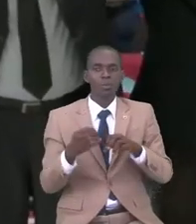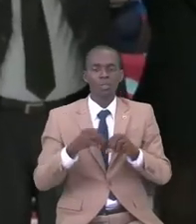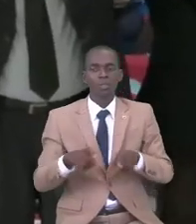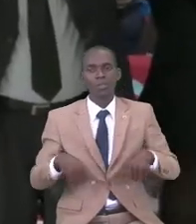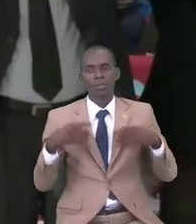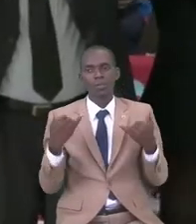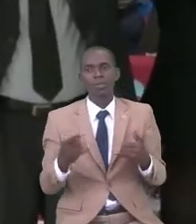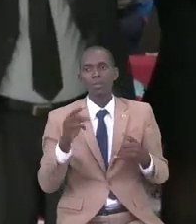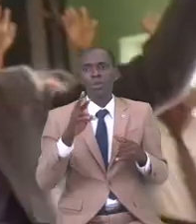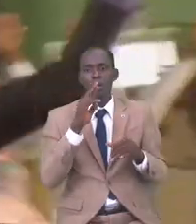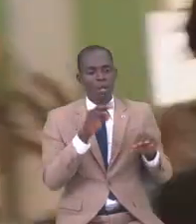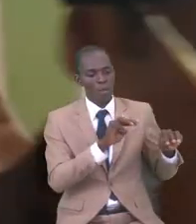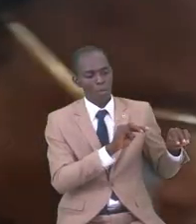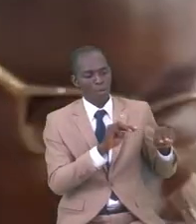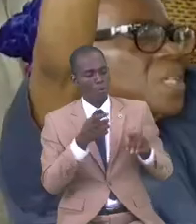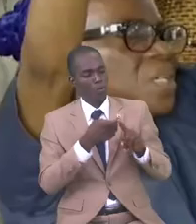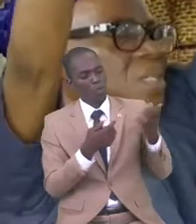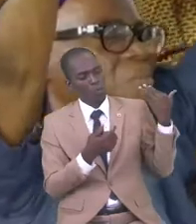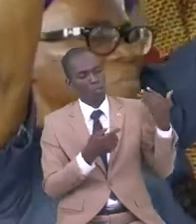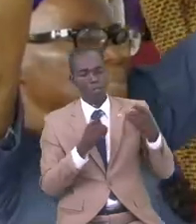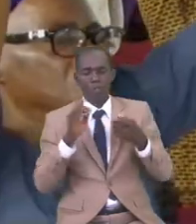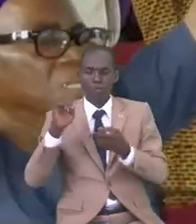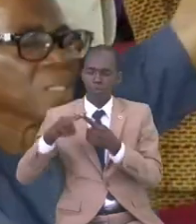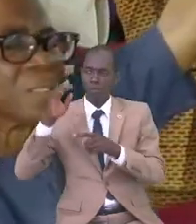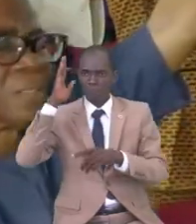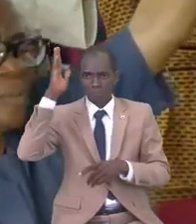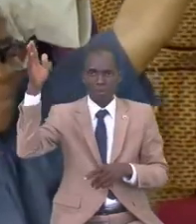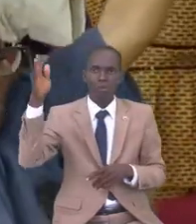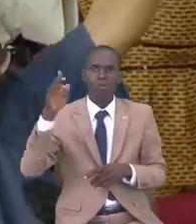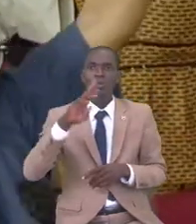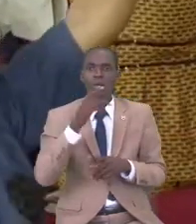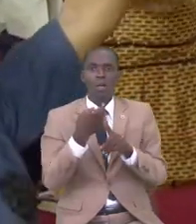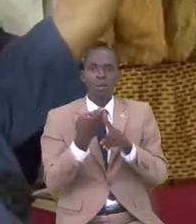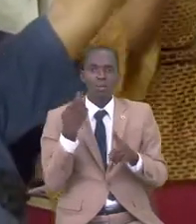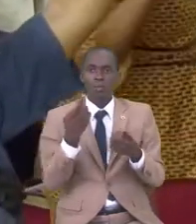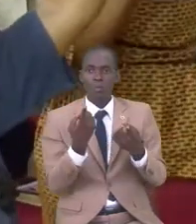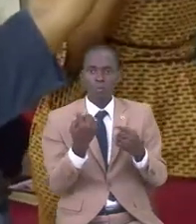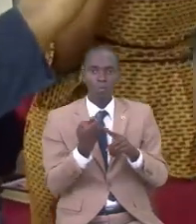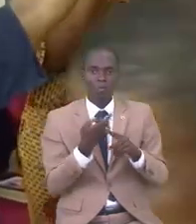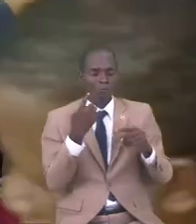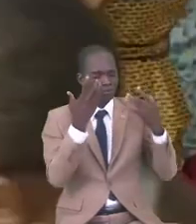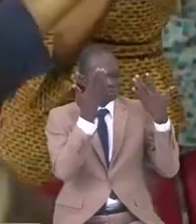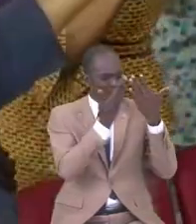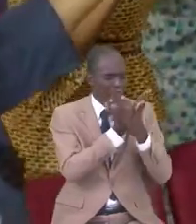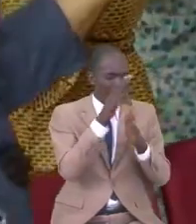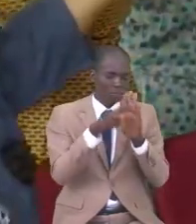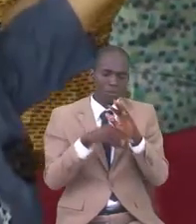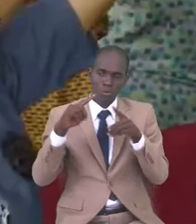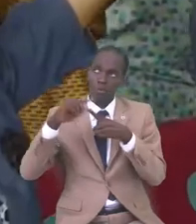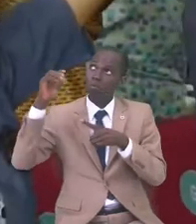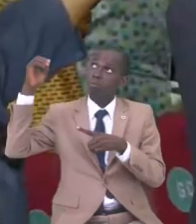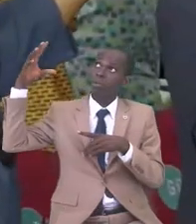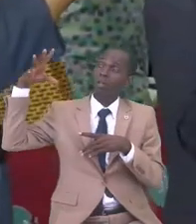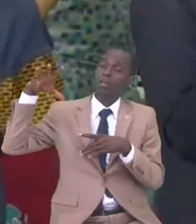moving from the past to the future. You're moving from darkness to light. You're moving